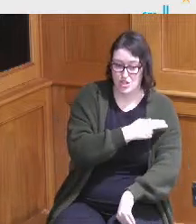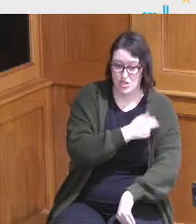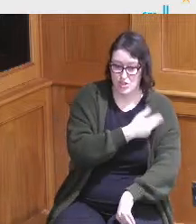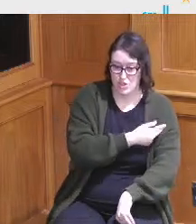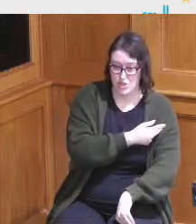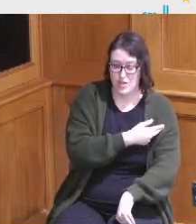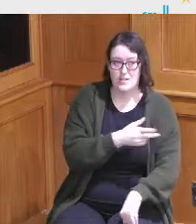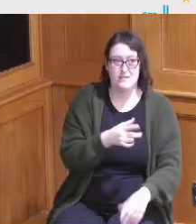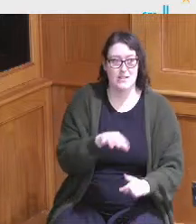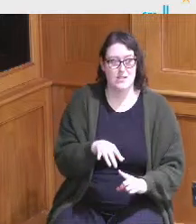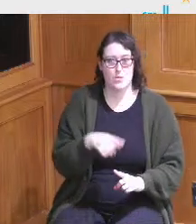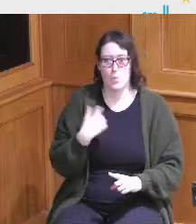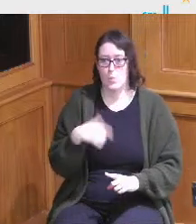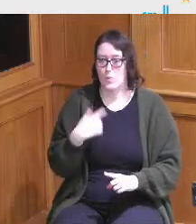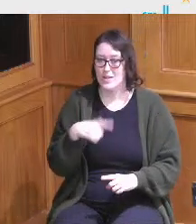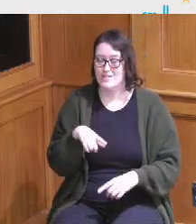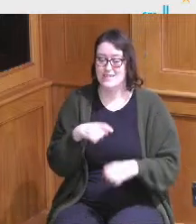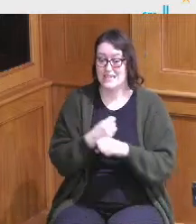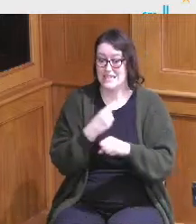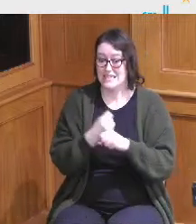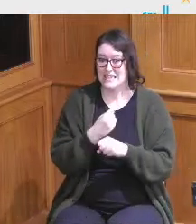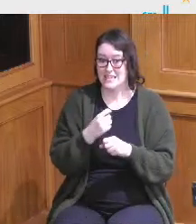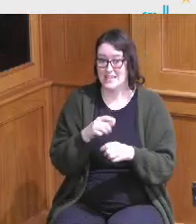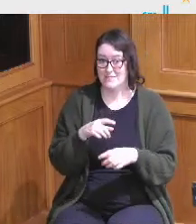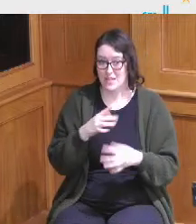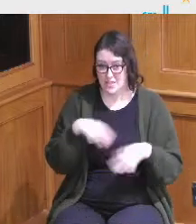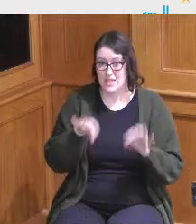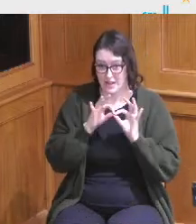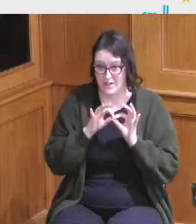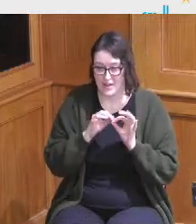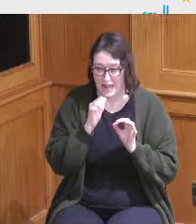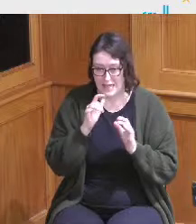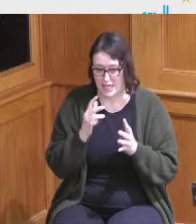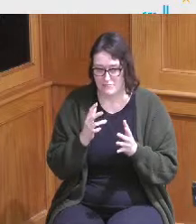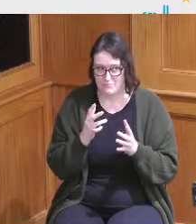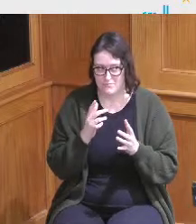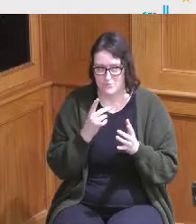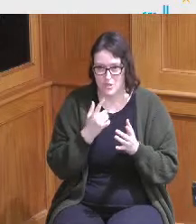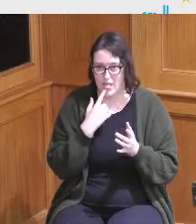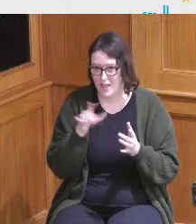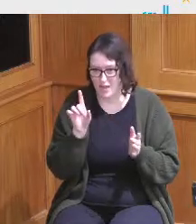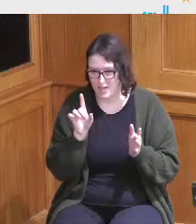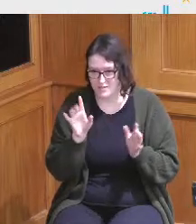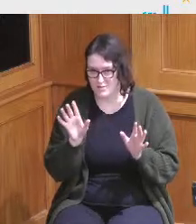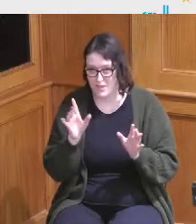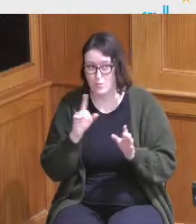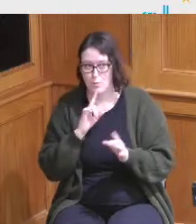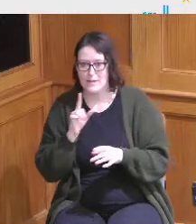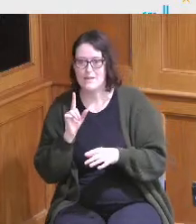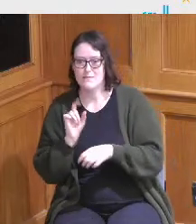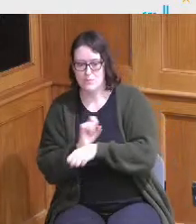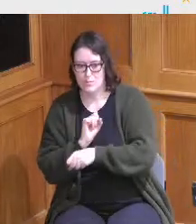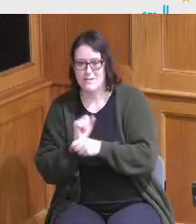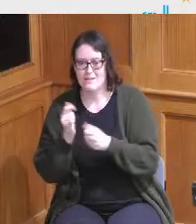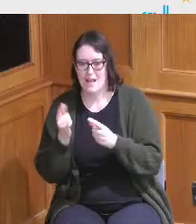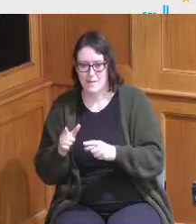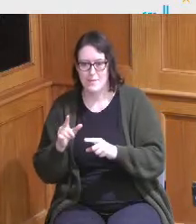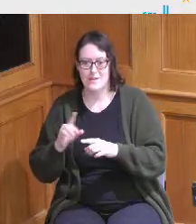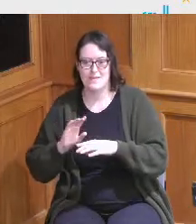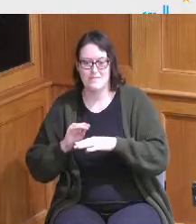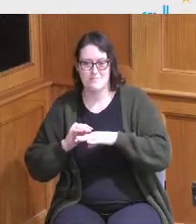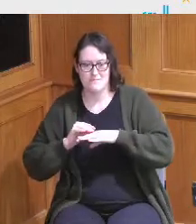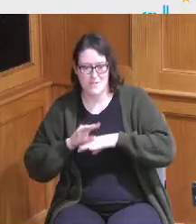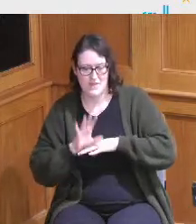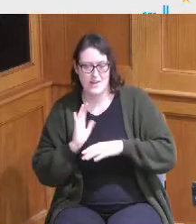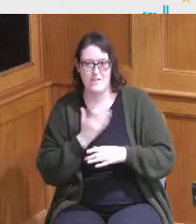statistically significant, which means that it didn't happen by chance. Something is happening in our community that is leading to this change. And once again, we want